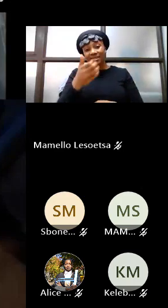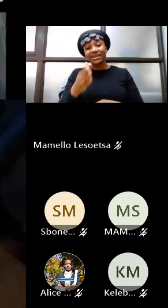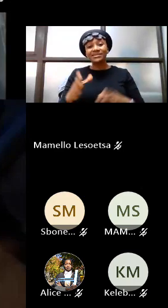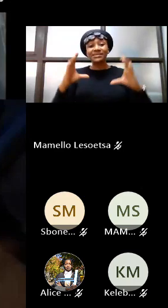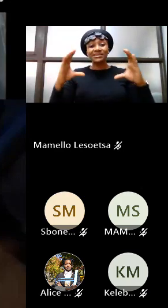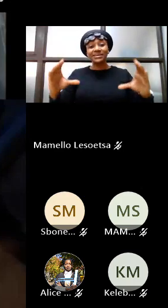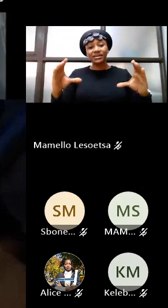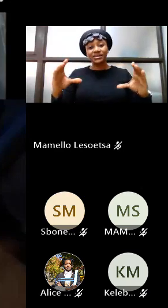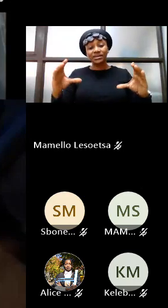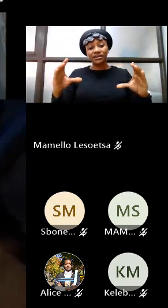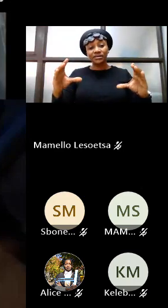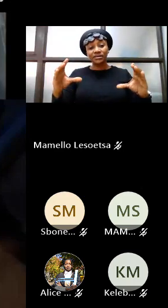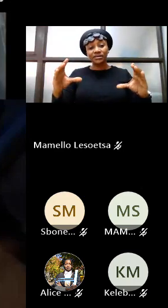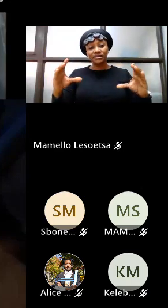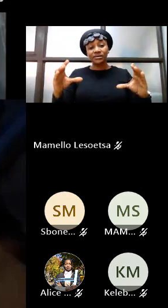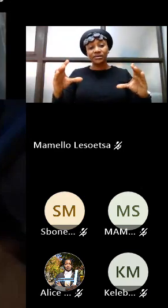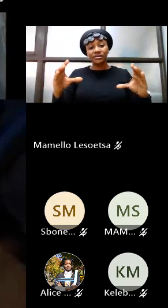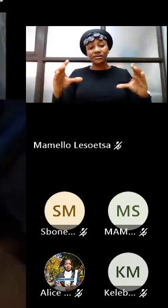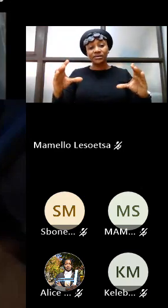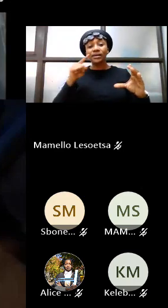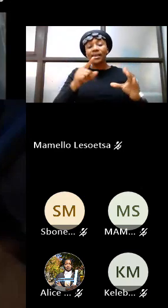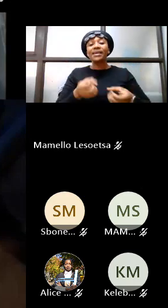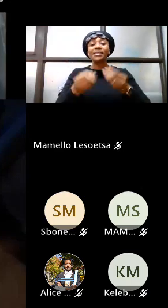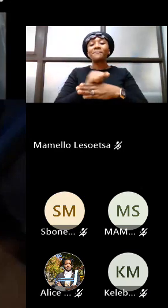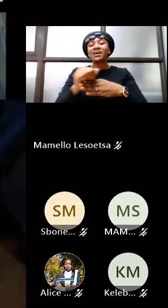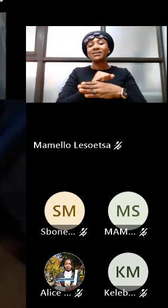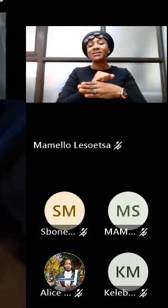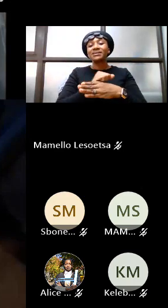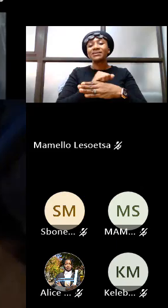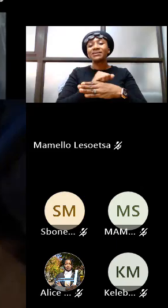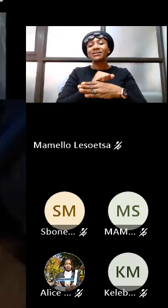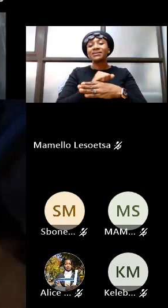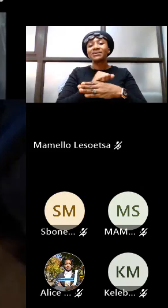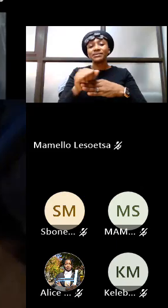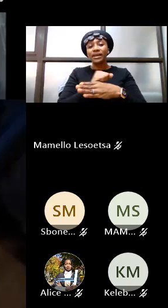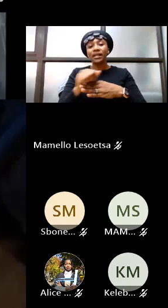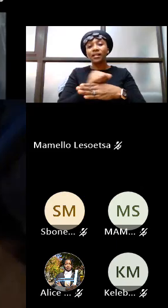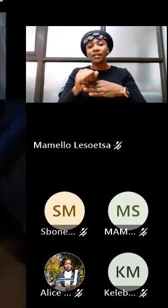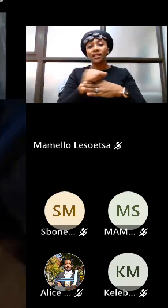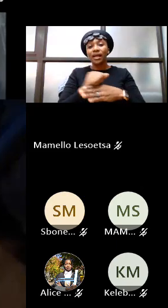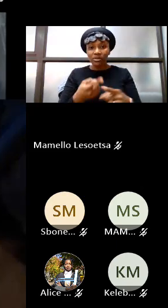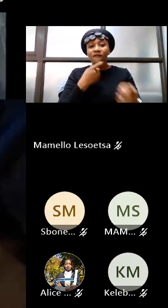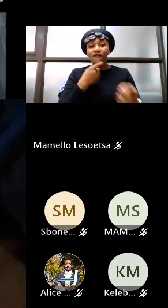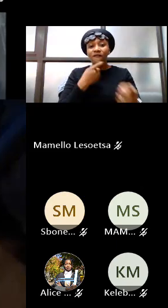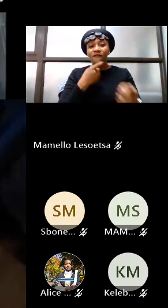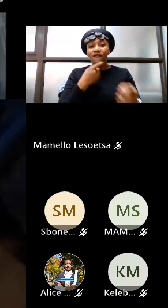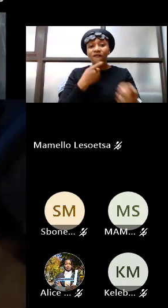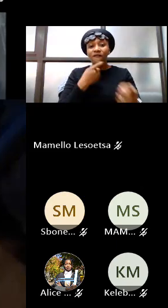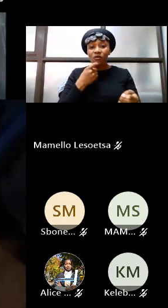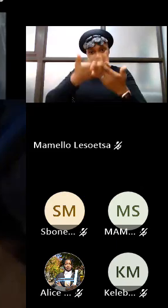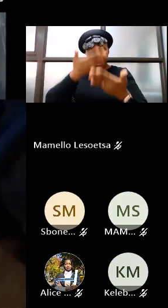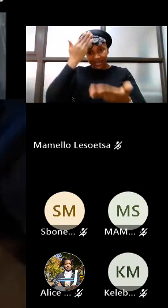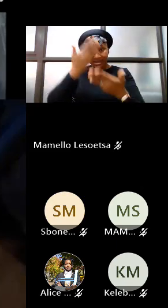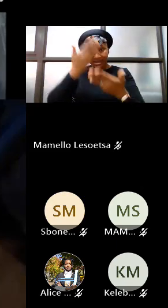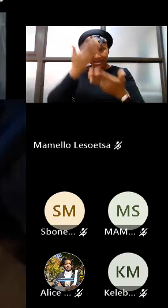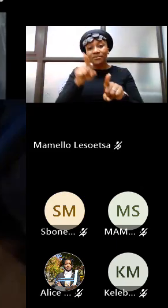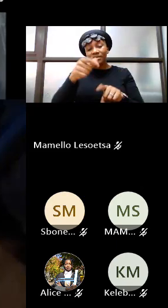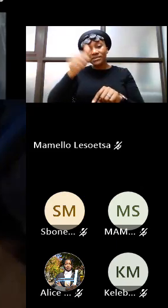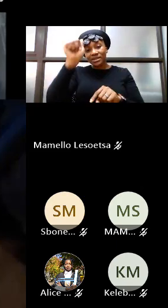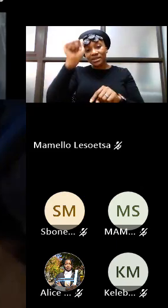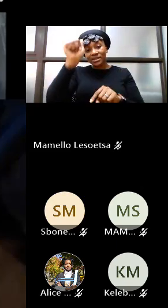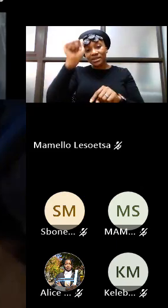Jörg gives, practical examples from case studies and where he has worked and things like that, okay?